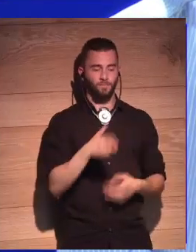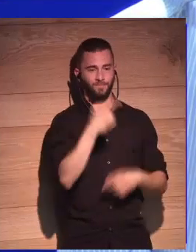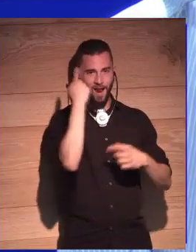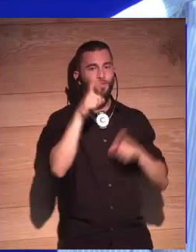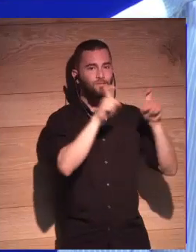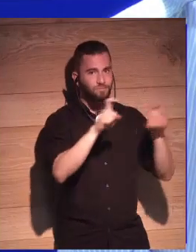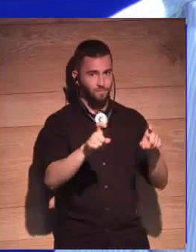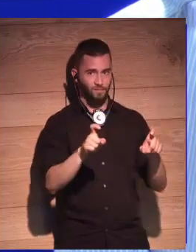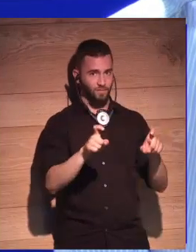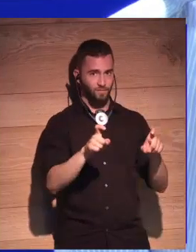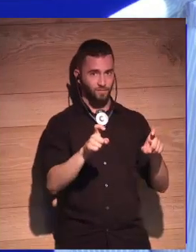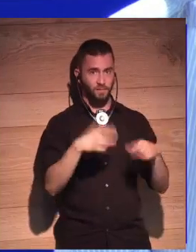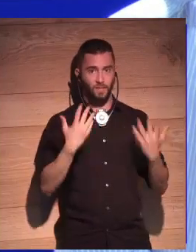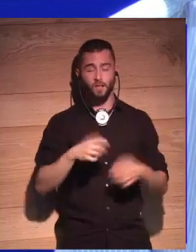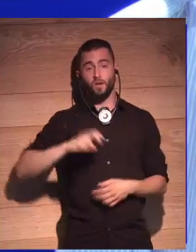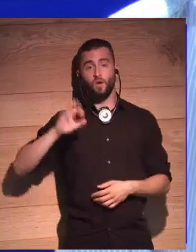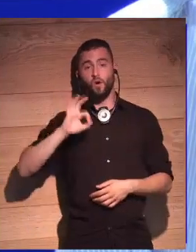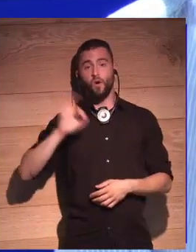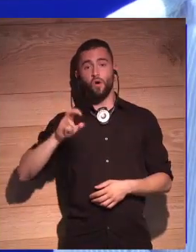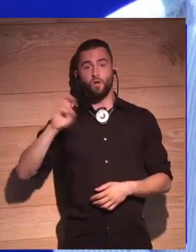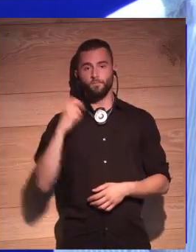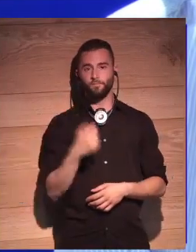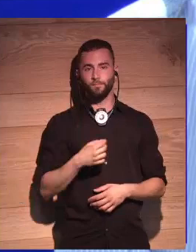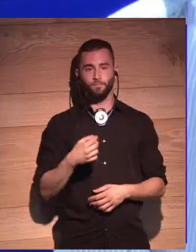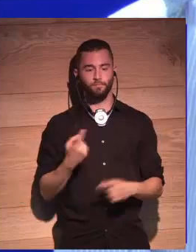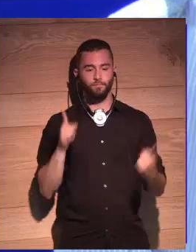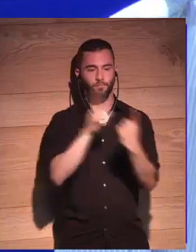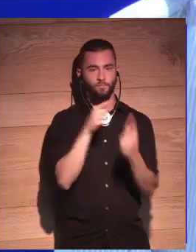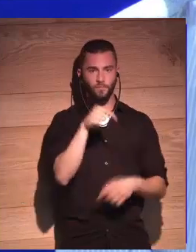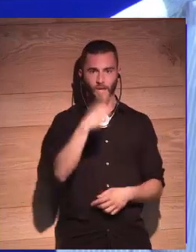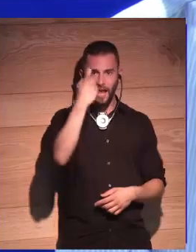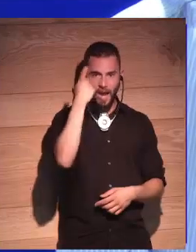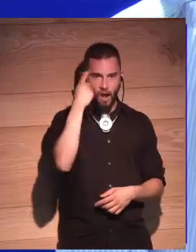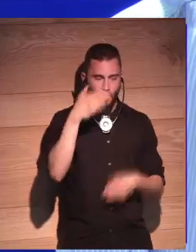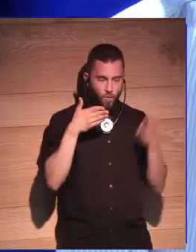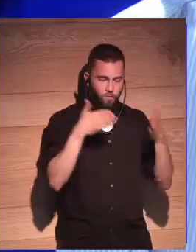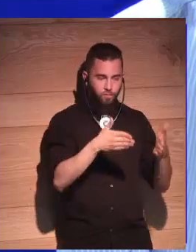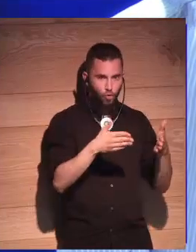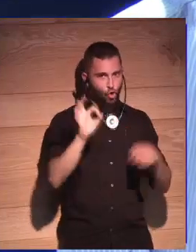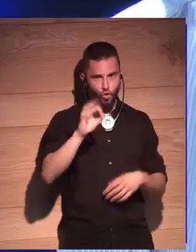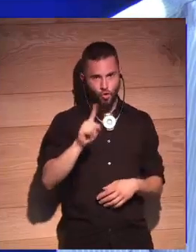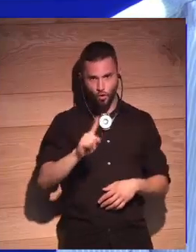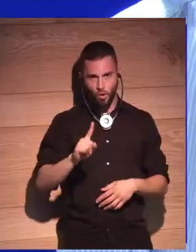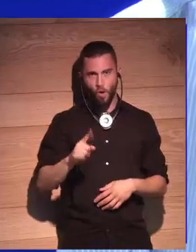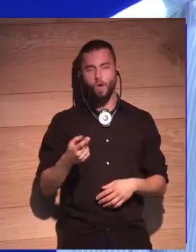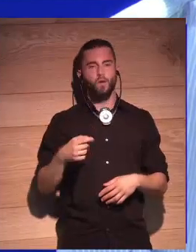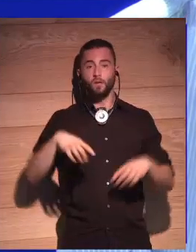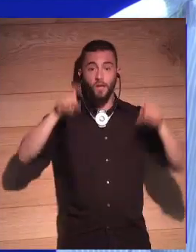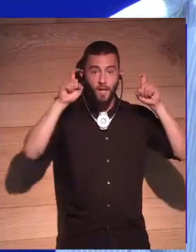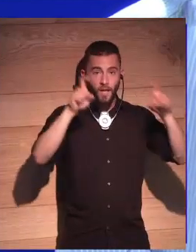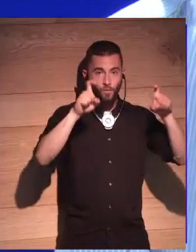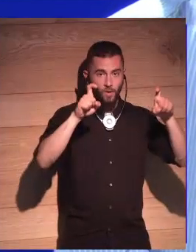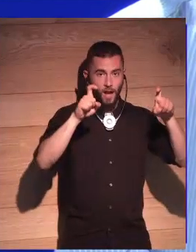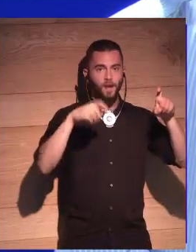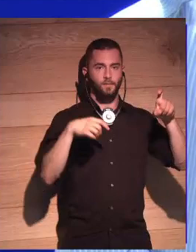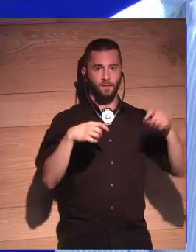necessary background in order to teach their students. Sometimes people are focused in the students, but